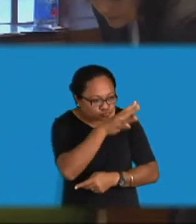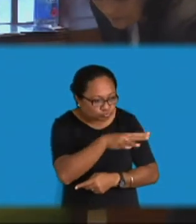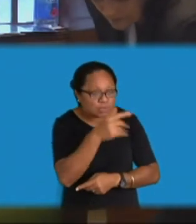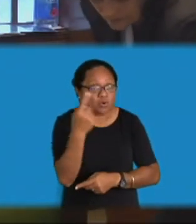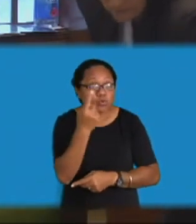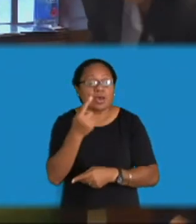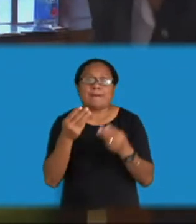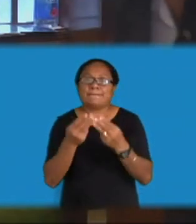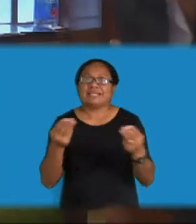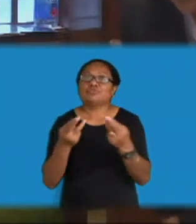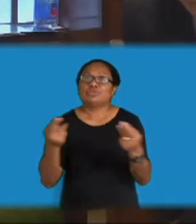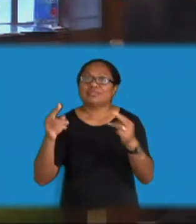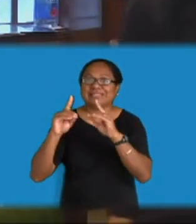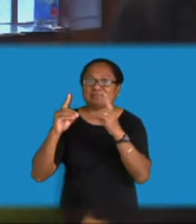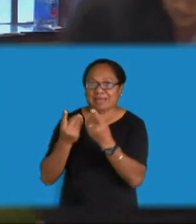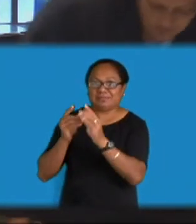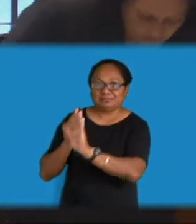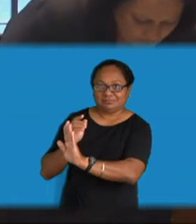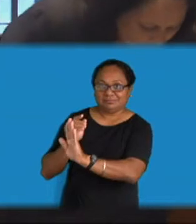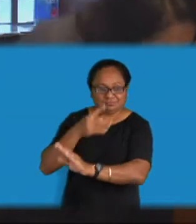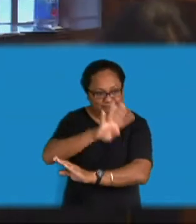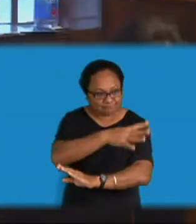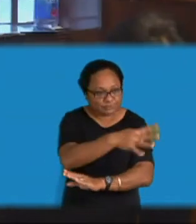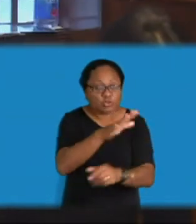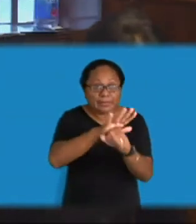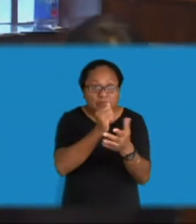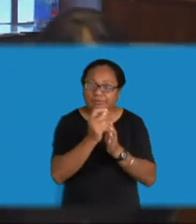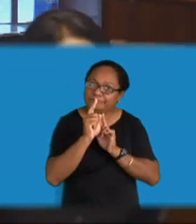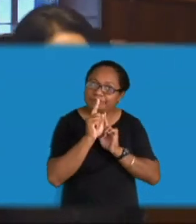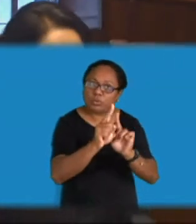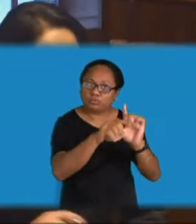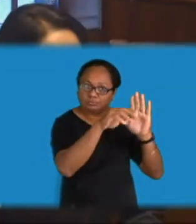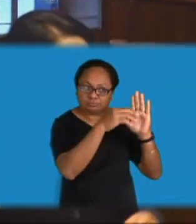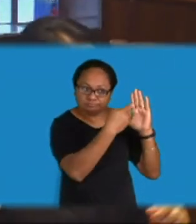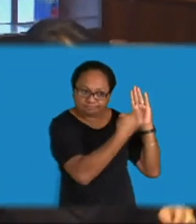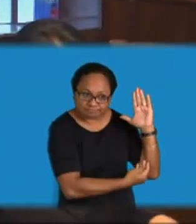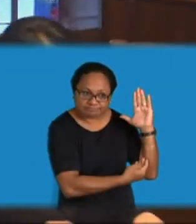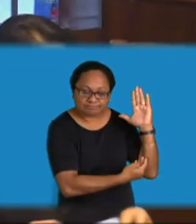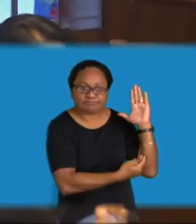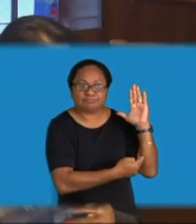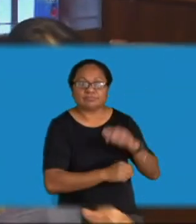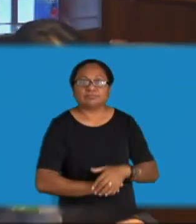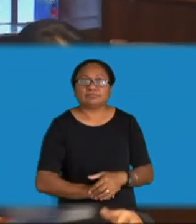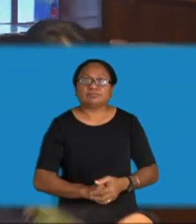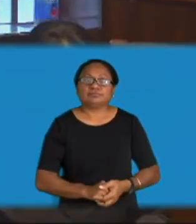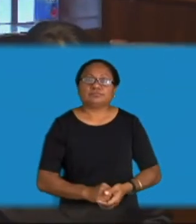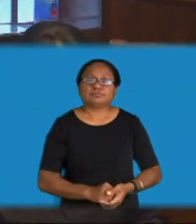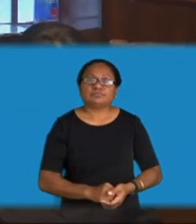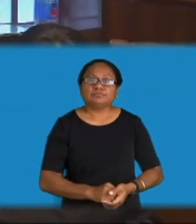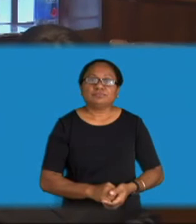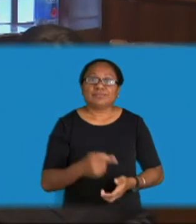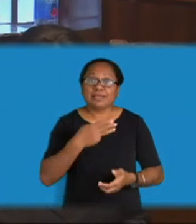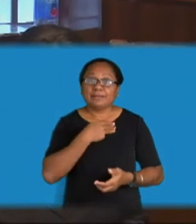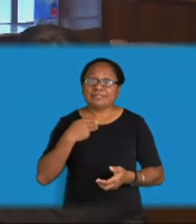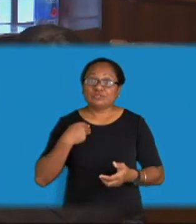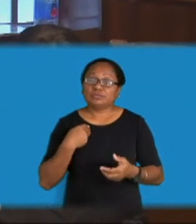Resources Department to ensure that all the procedures and processes are completed in the required manner. And the Ministry of Lands and